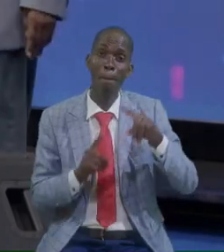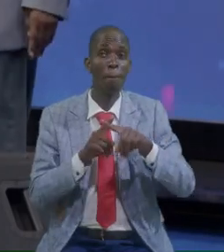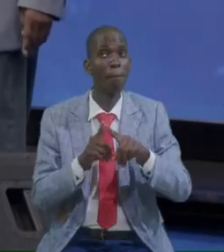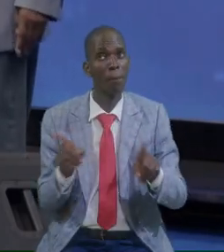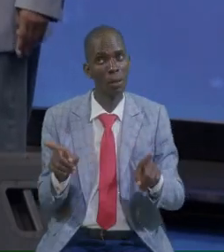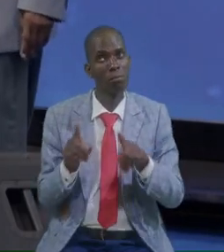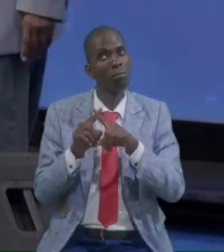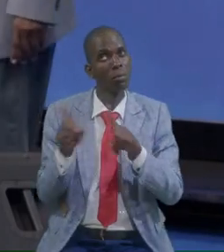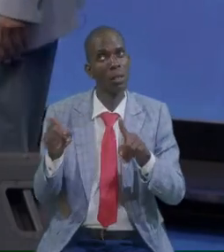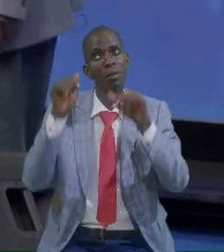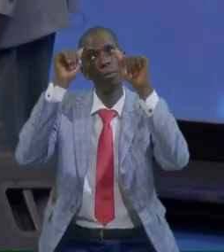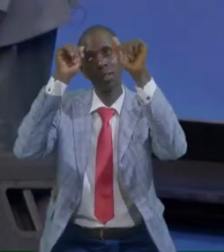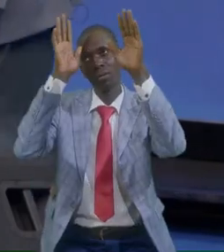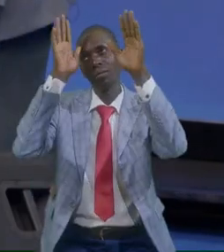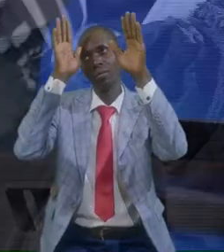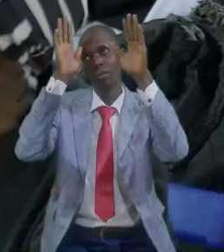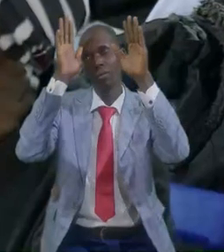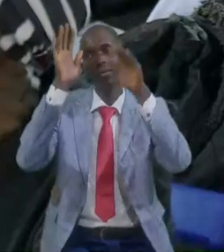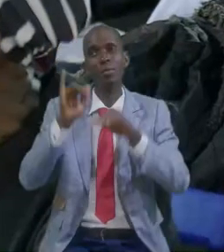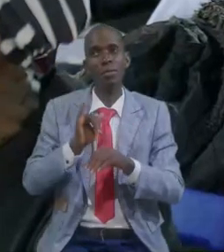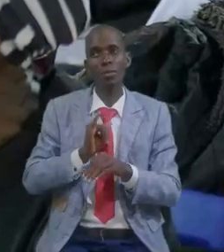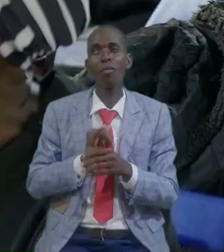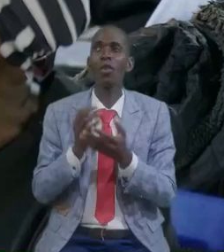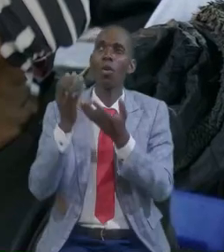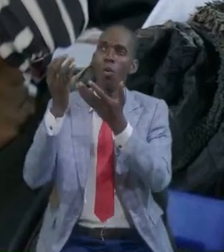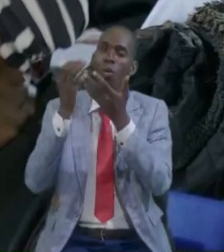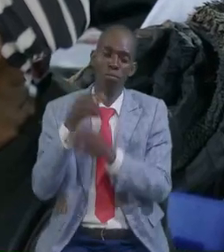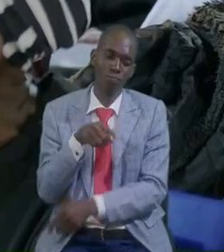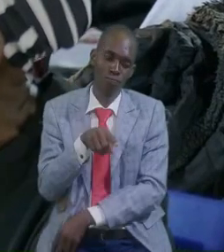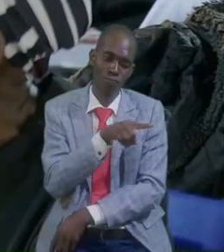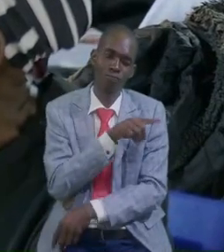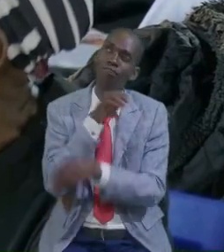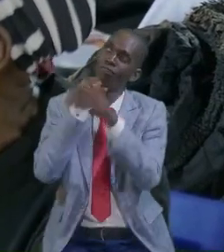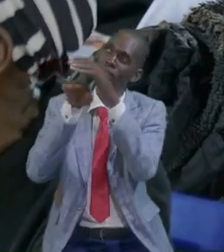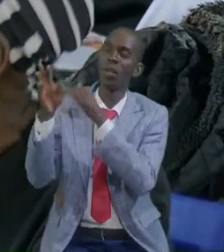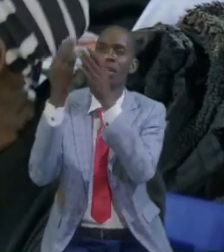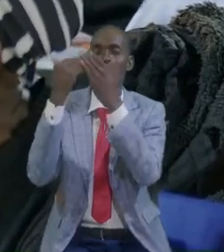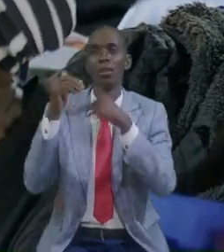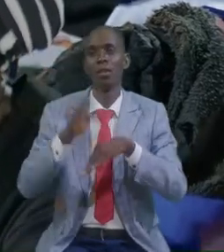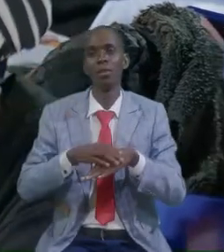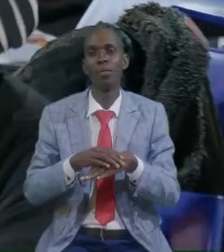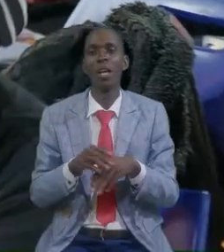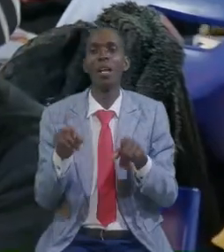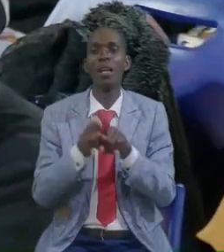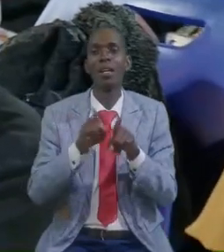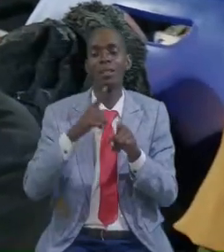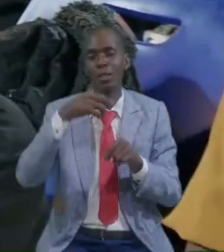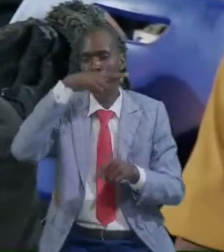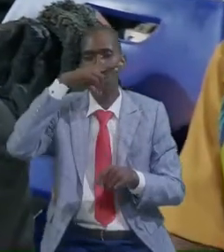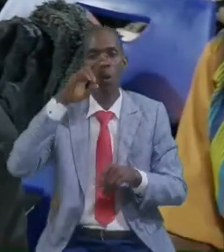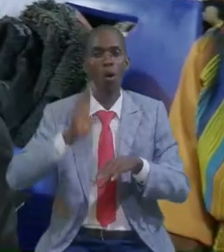but, Father, I want him in heaven, like the thief on the